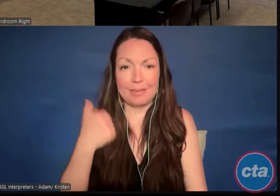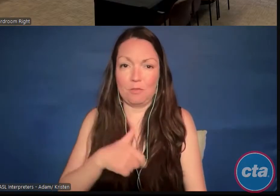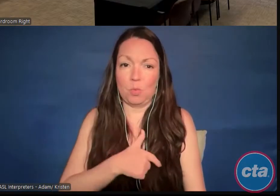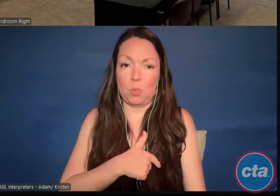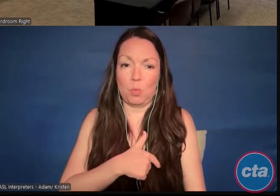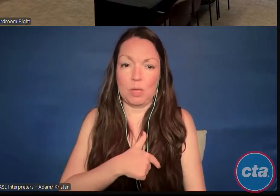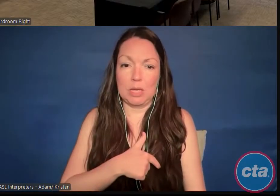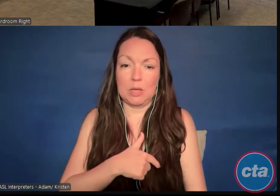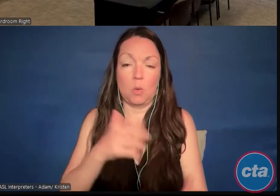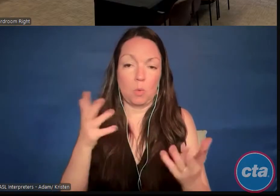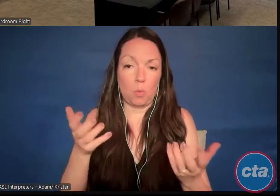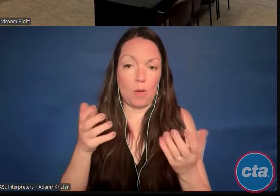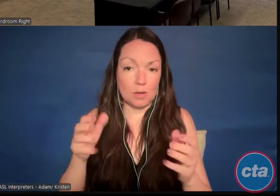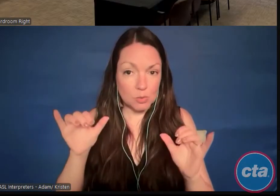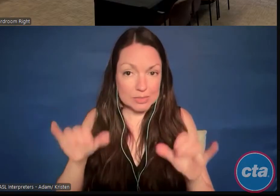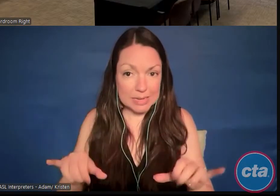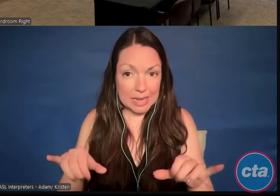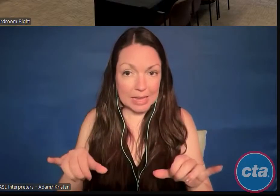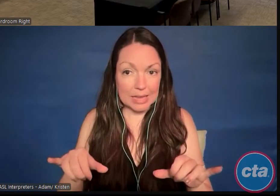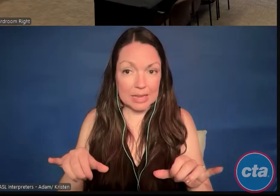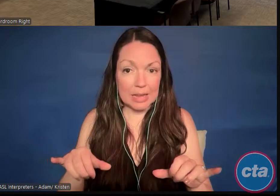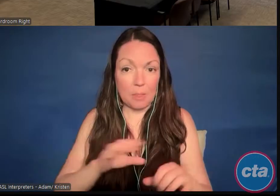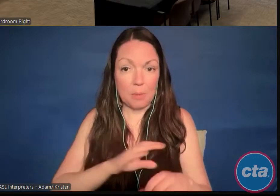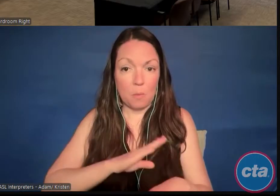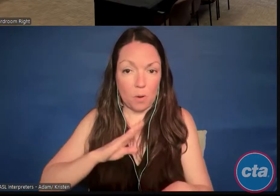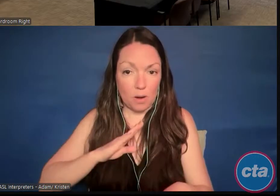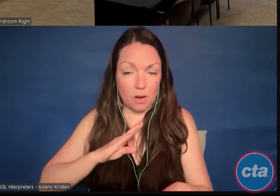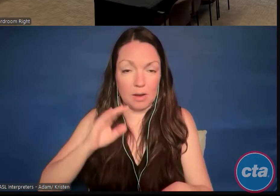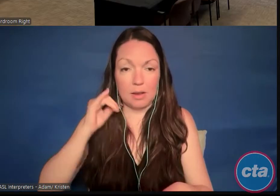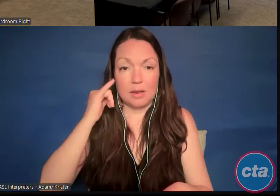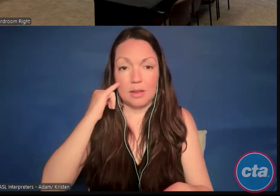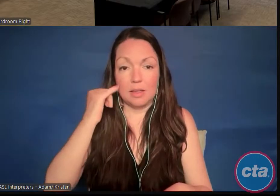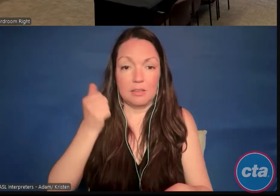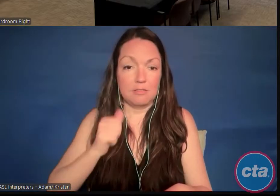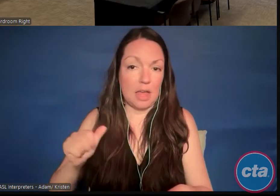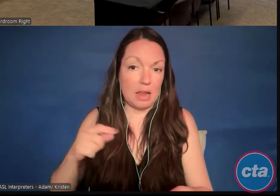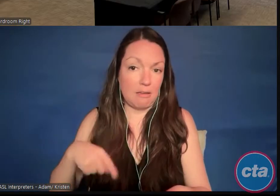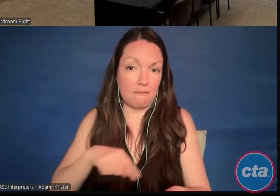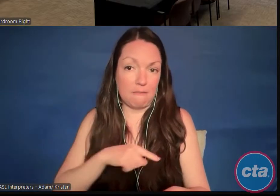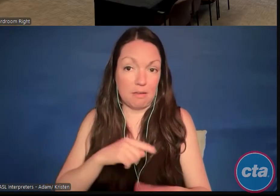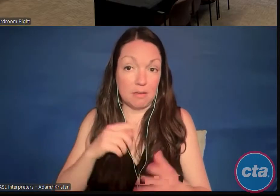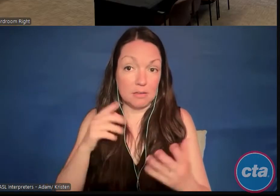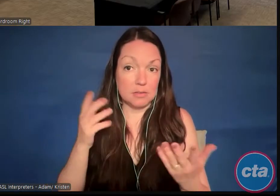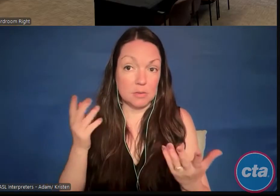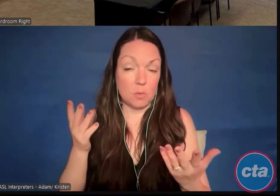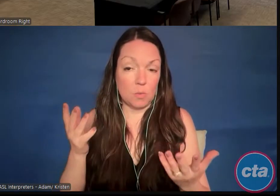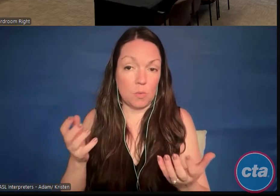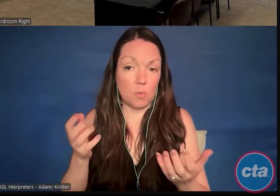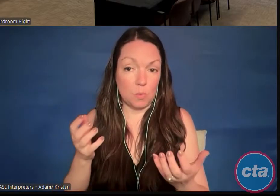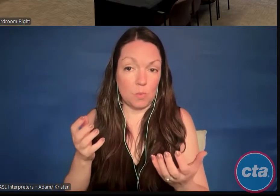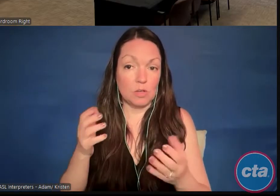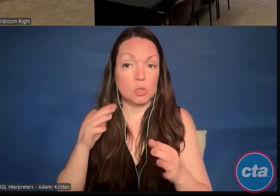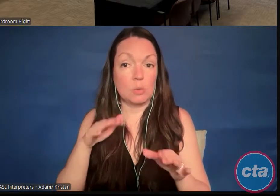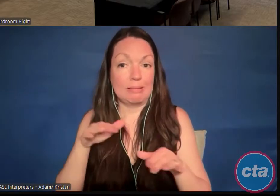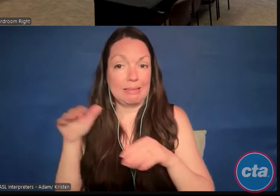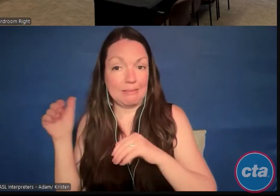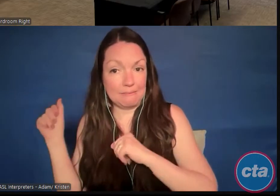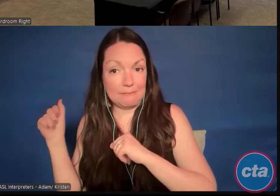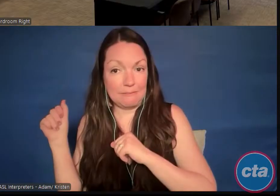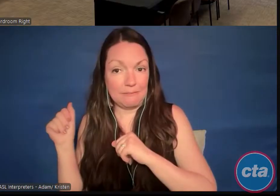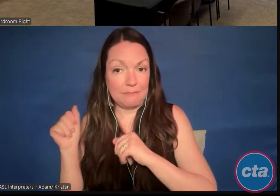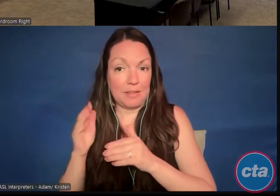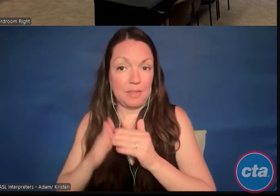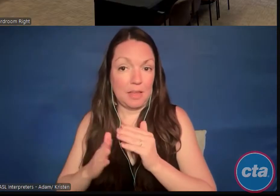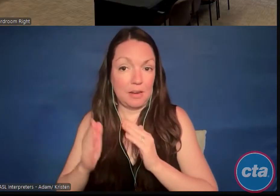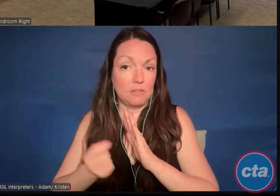like to stay on the board, and if any of us are looking to leave at the end of the